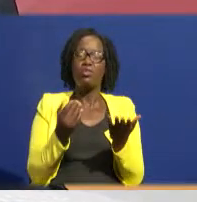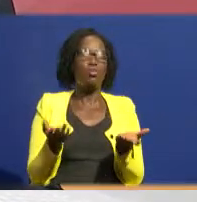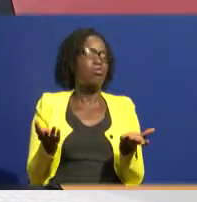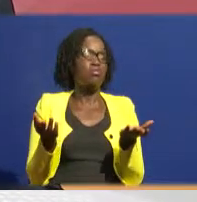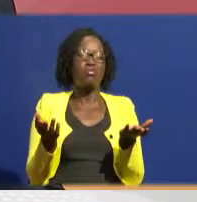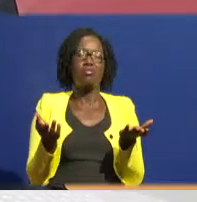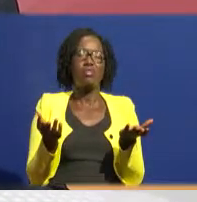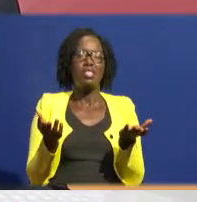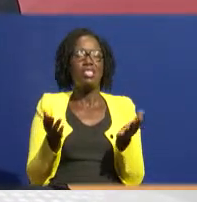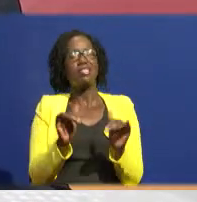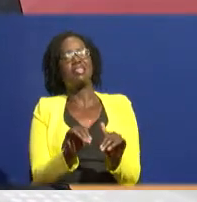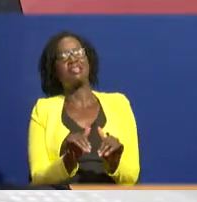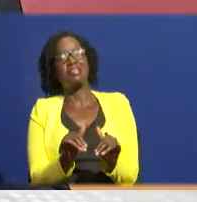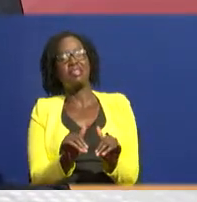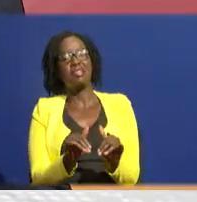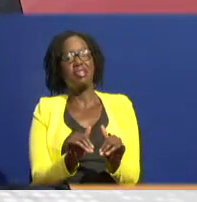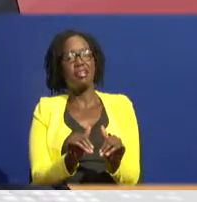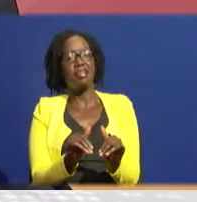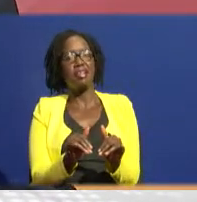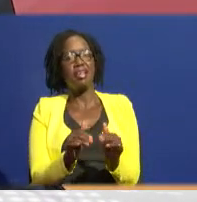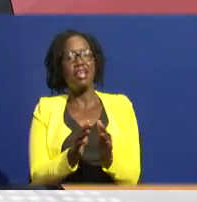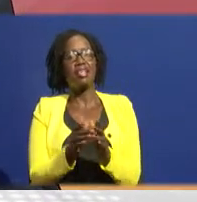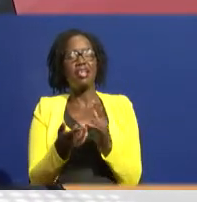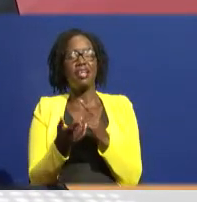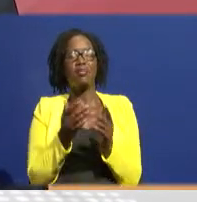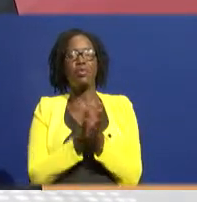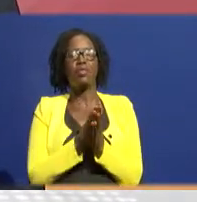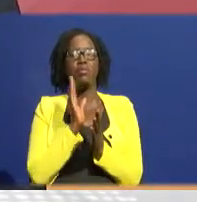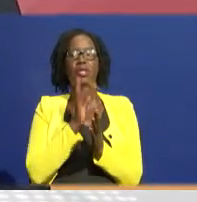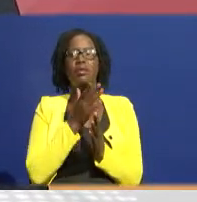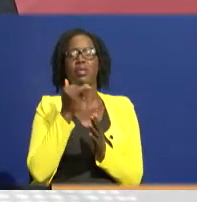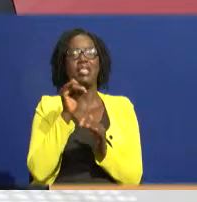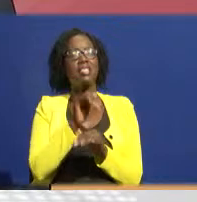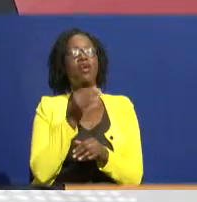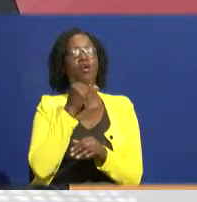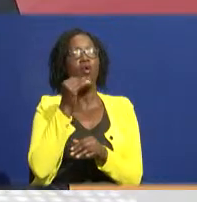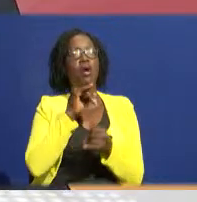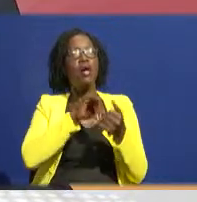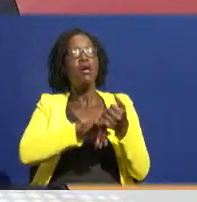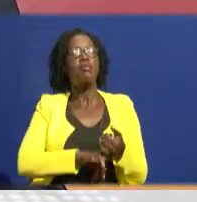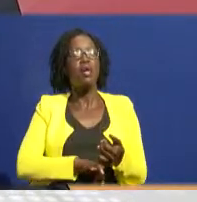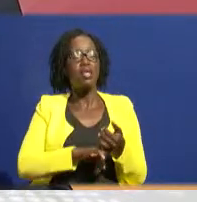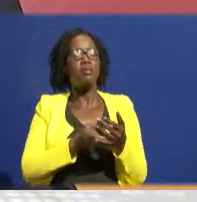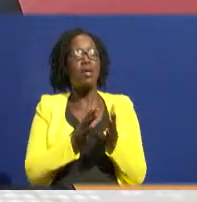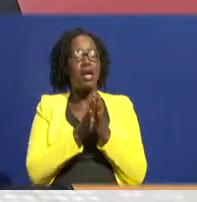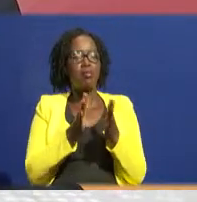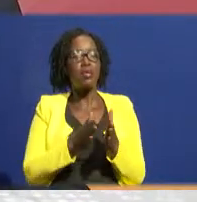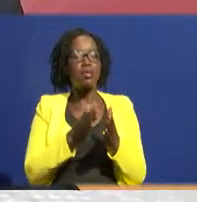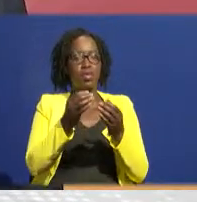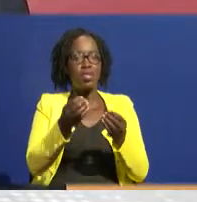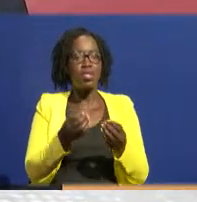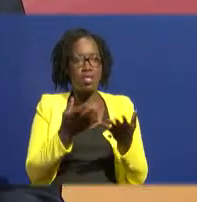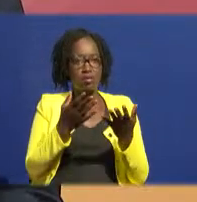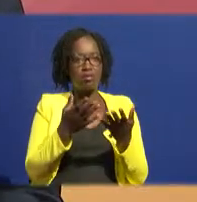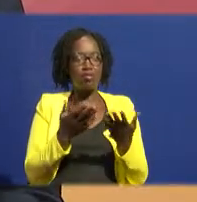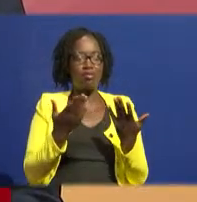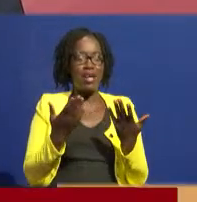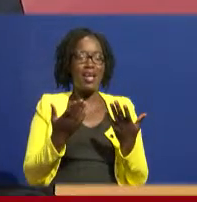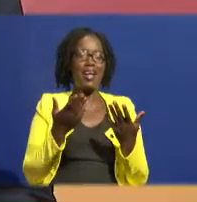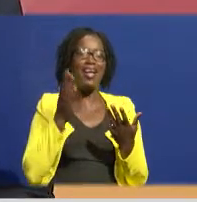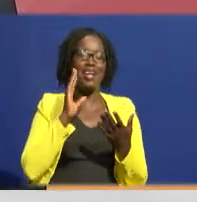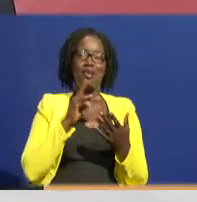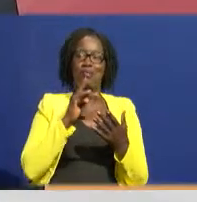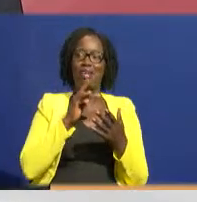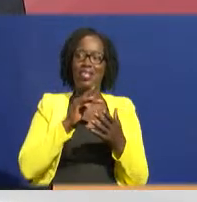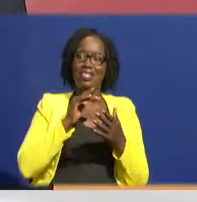coming back to stay at the camp with my parents. So it's better I don't go to school and I get married with whoever will give my parents many comments. You know, this